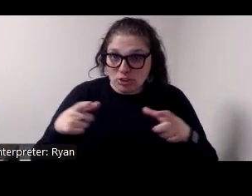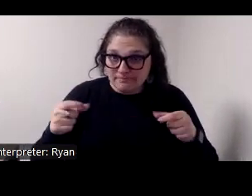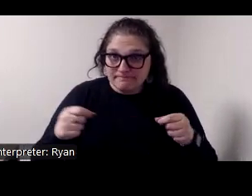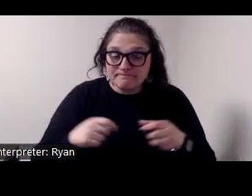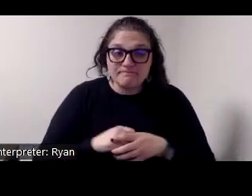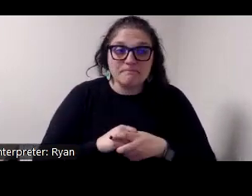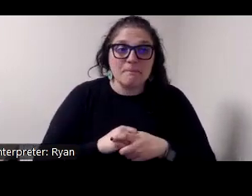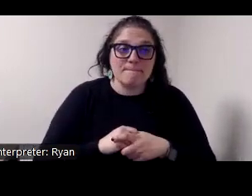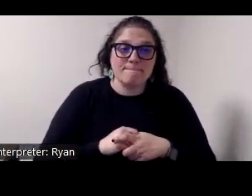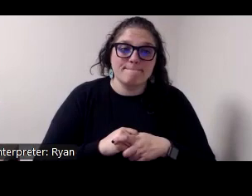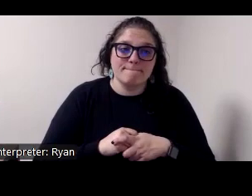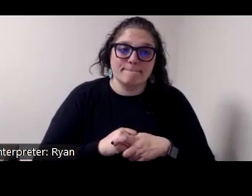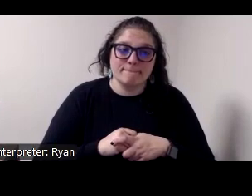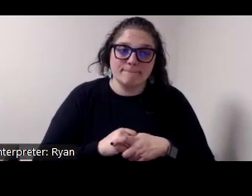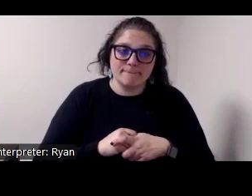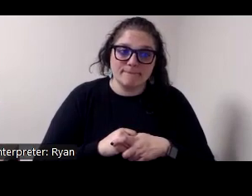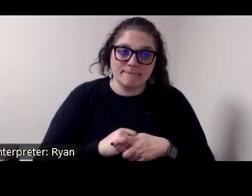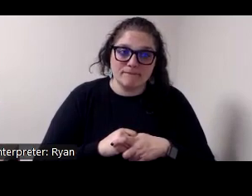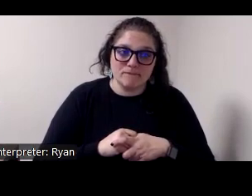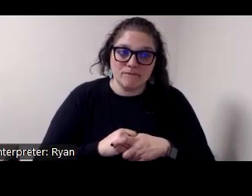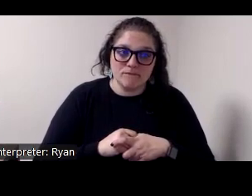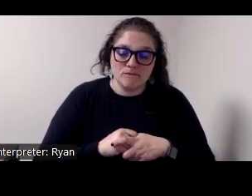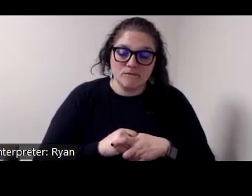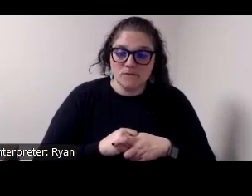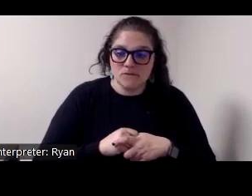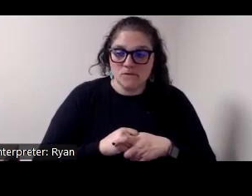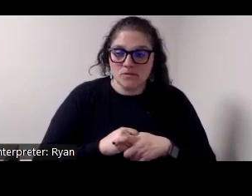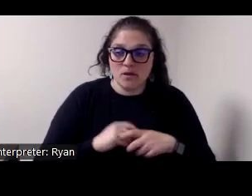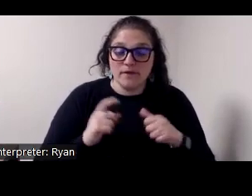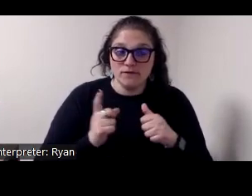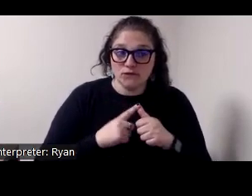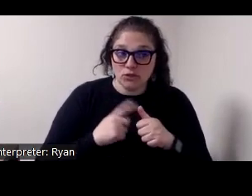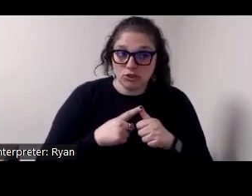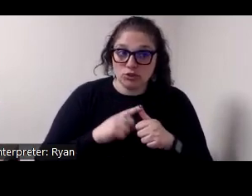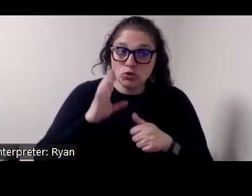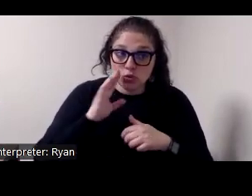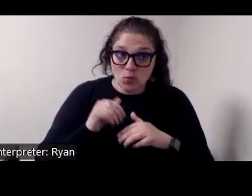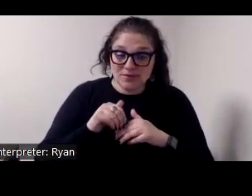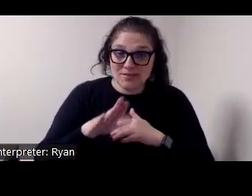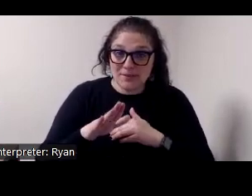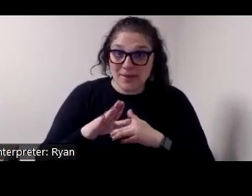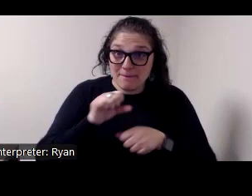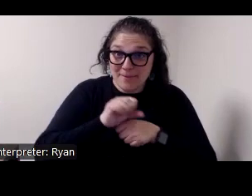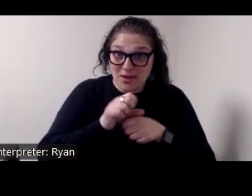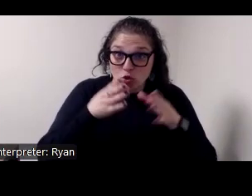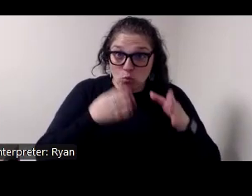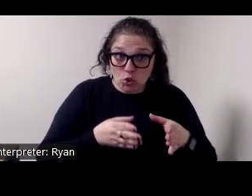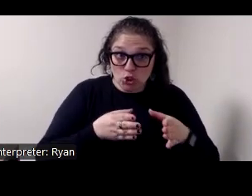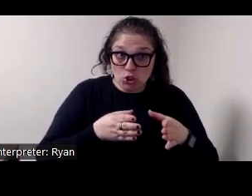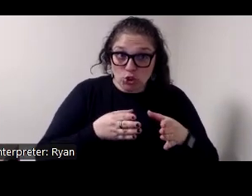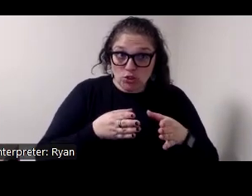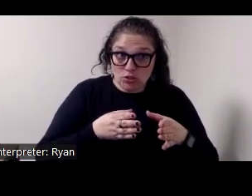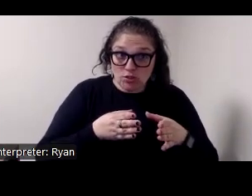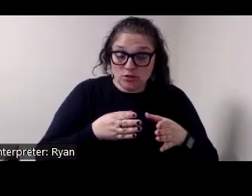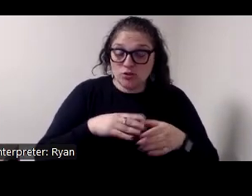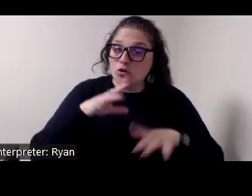So first, we have the timesheet is going to be submitted by the employee in ESS. So they enter all